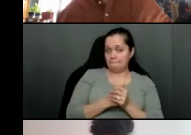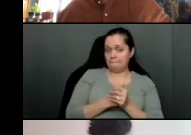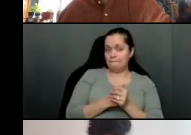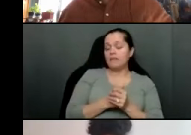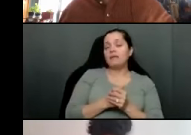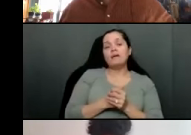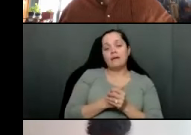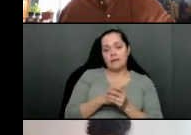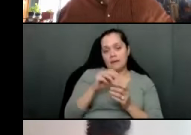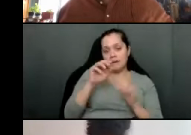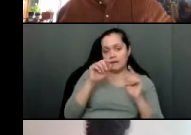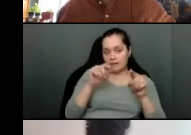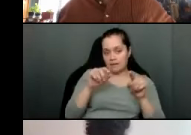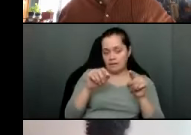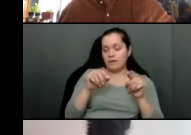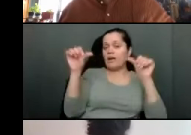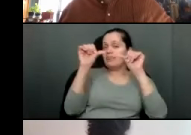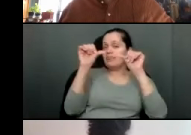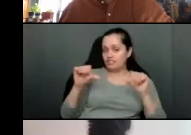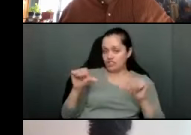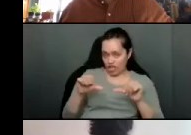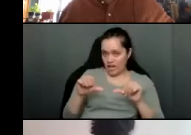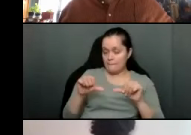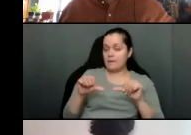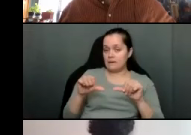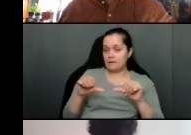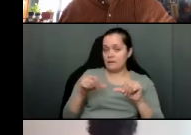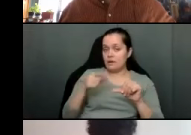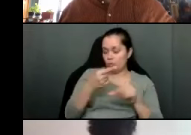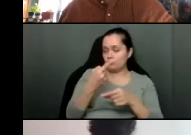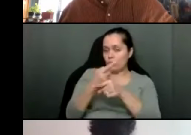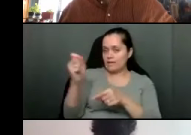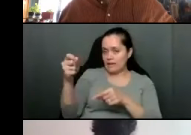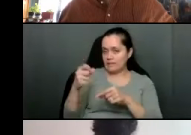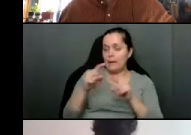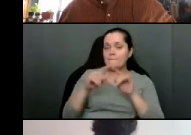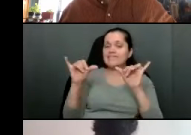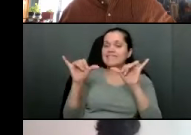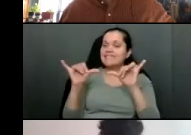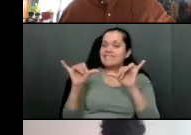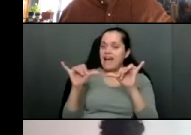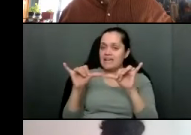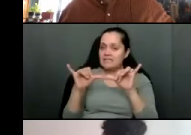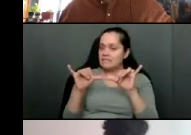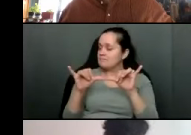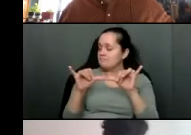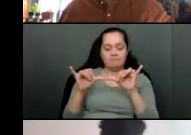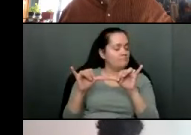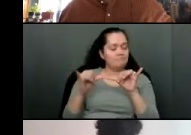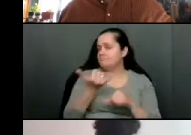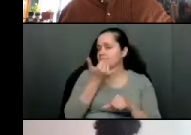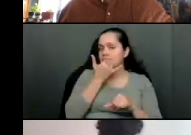Indeed, in the Mercator projection, the shape of the countries, those are correct, but the size of the countries are wrong.